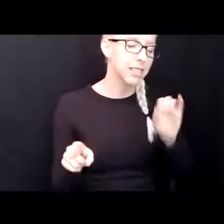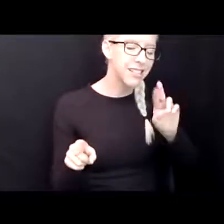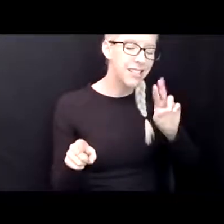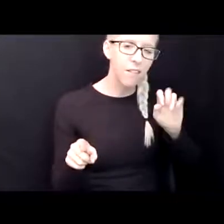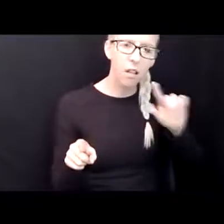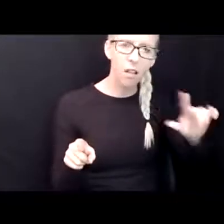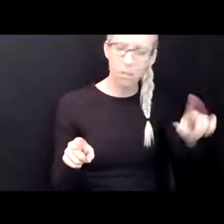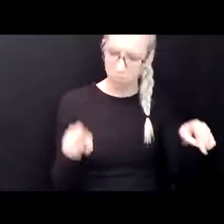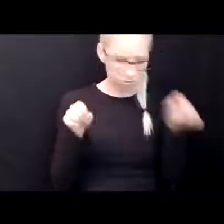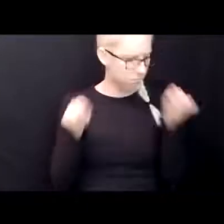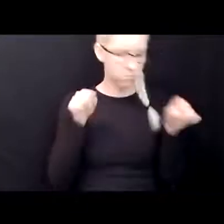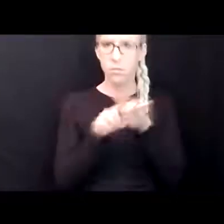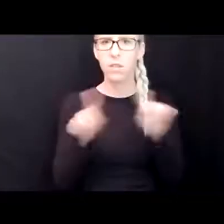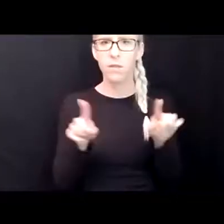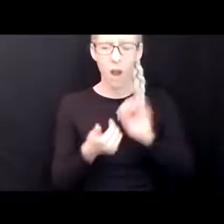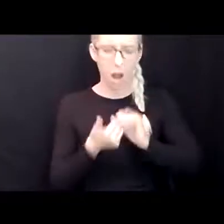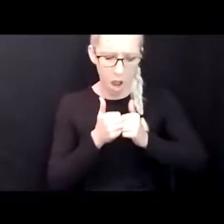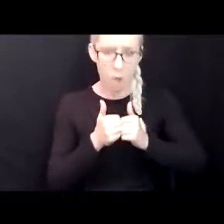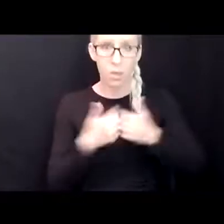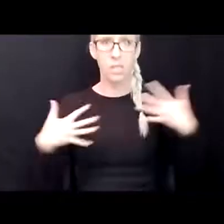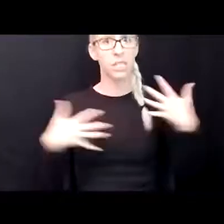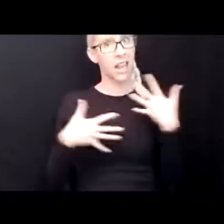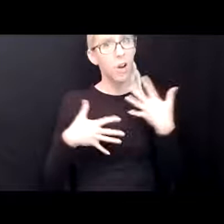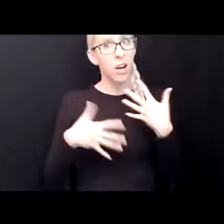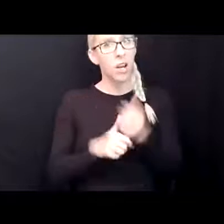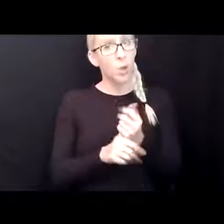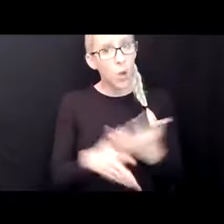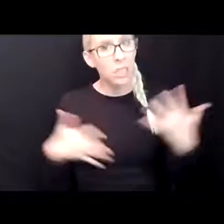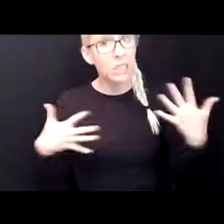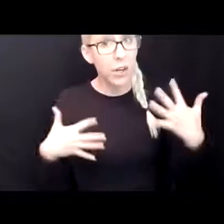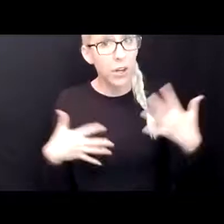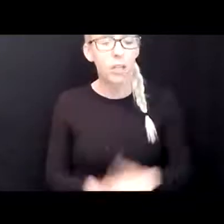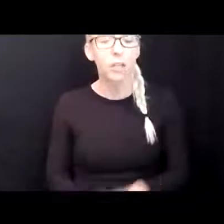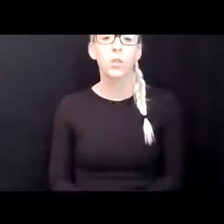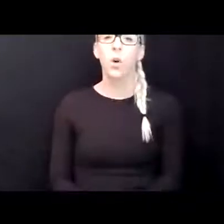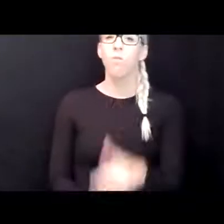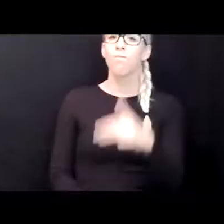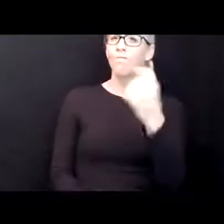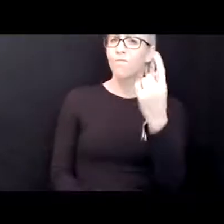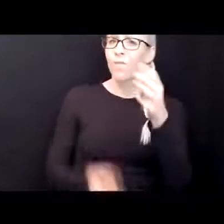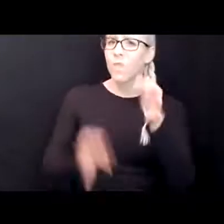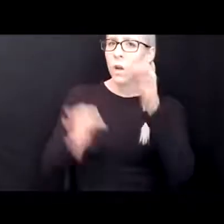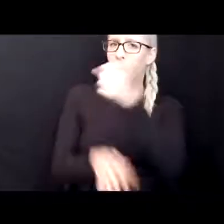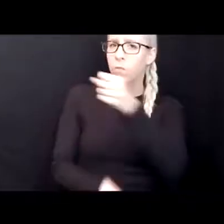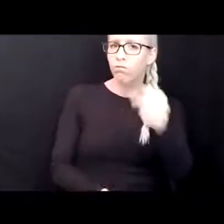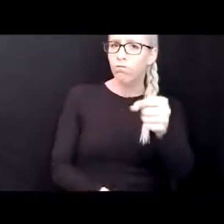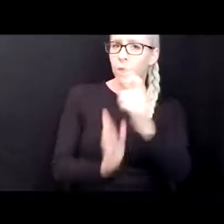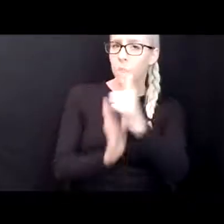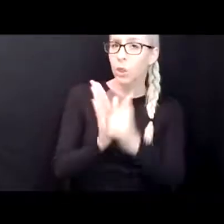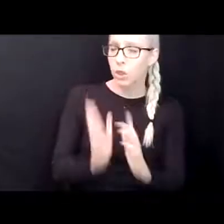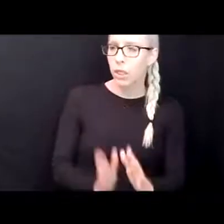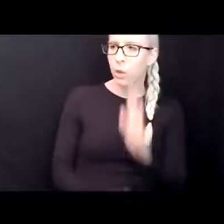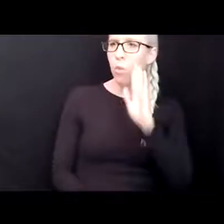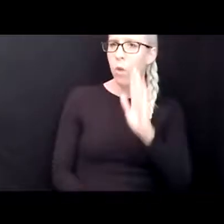that means can be terrifying and overwhelming. So again, that court-appointed attorney is the one that's going to work with them to determine if they want to attend the